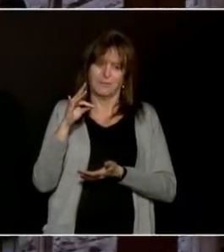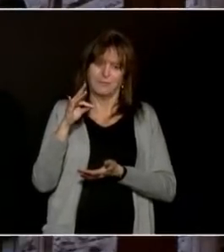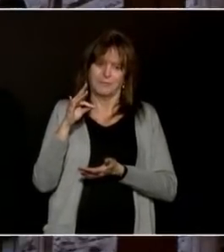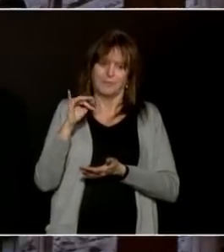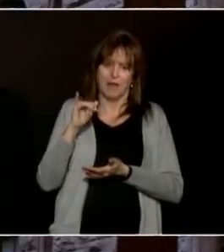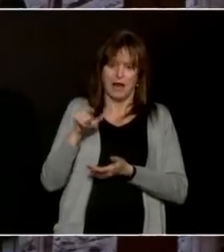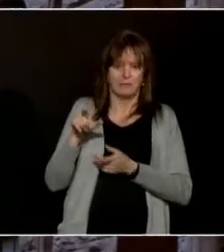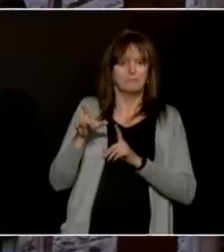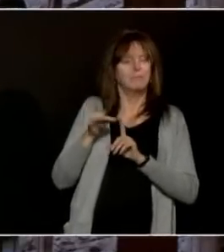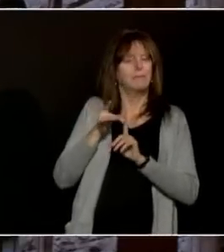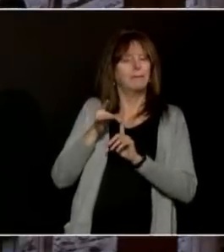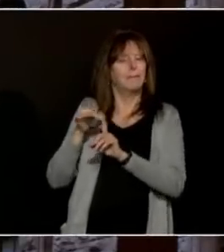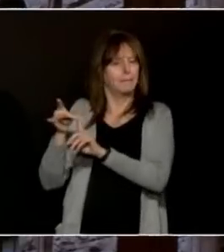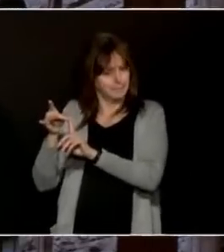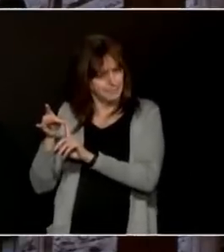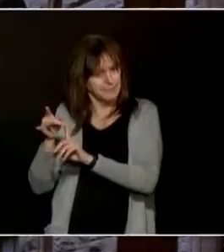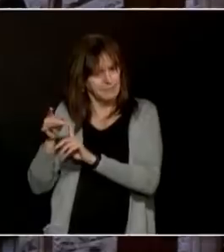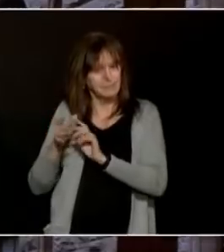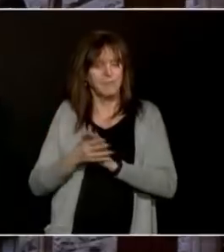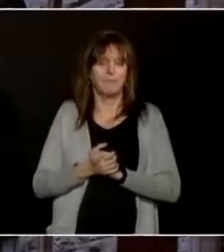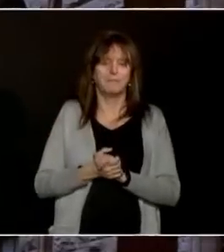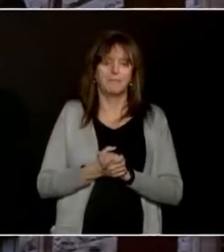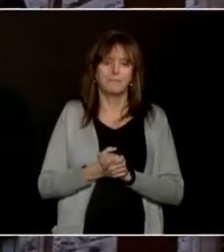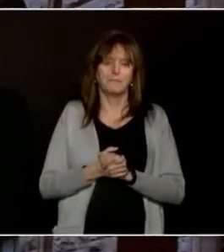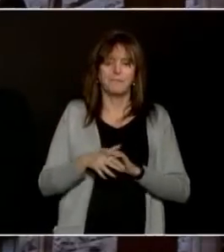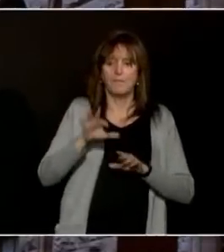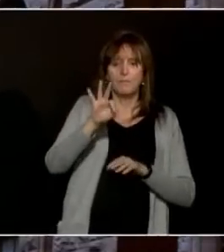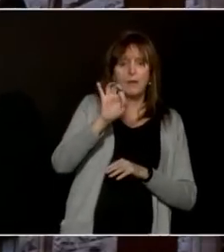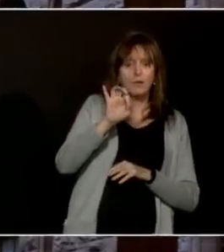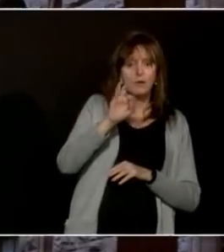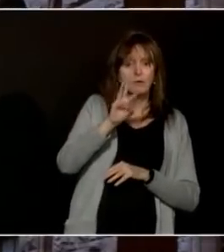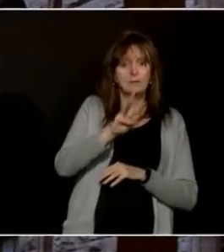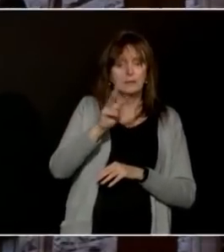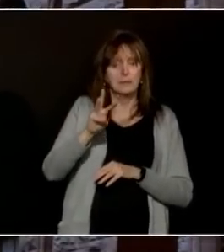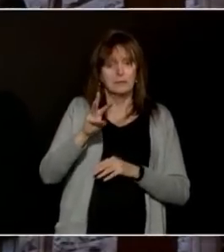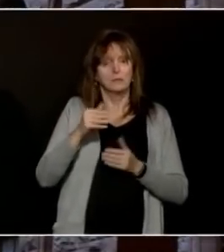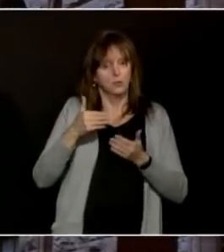means we had 966 cases on Tuesday,